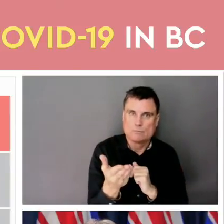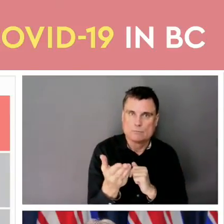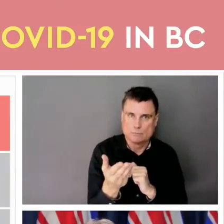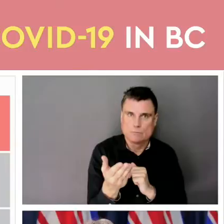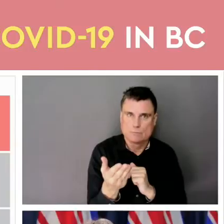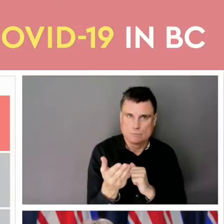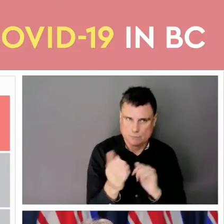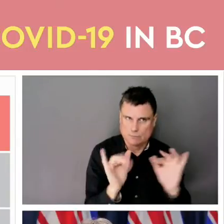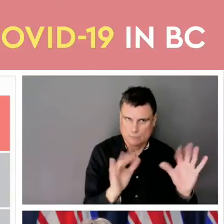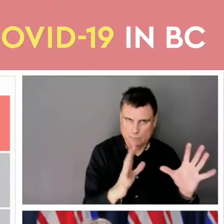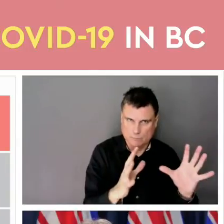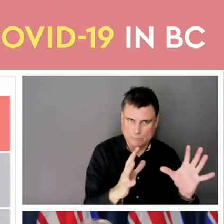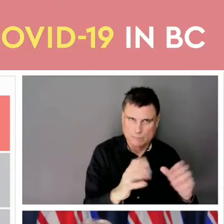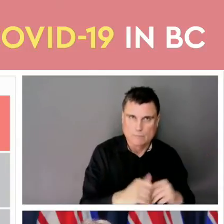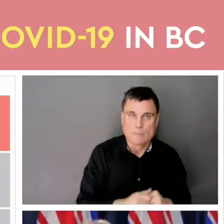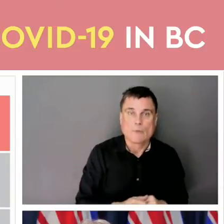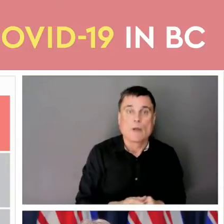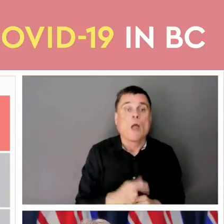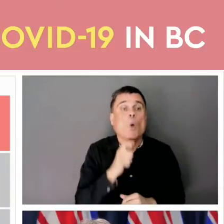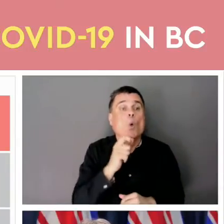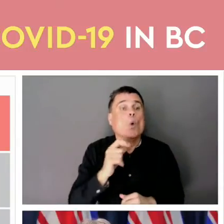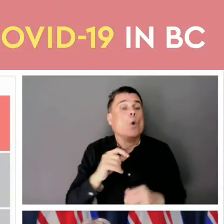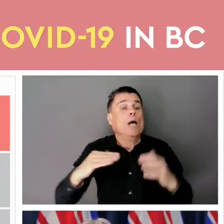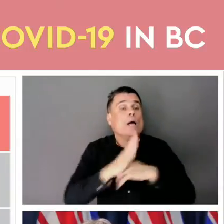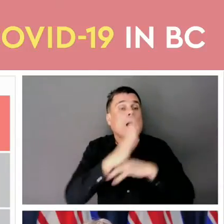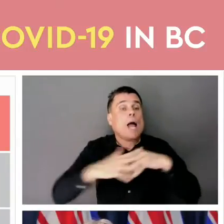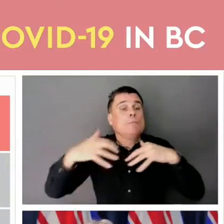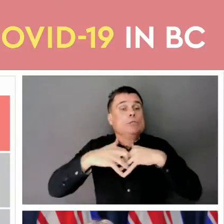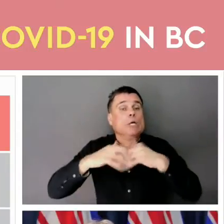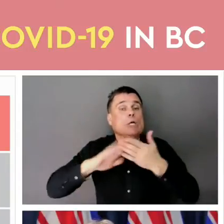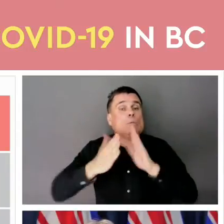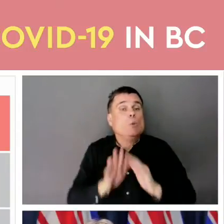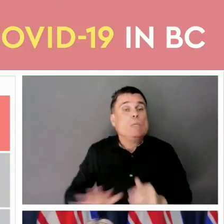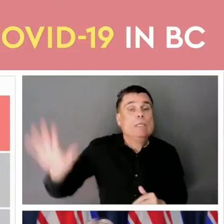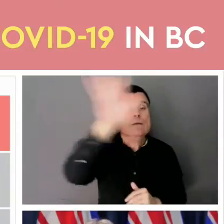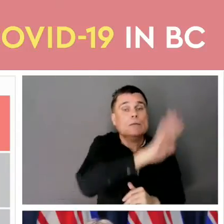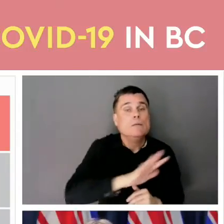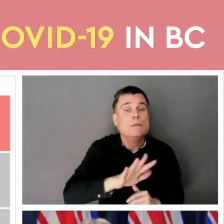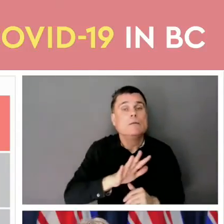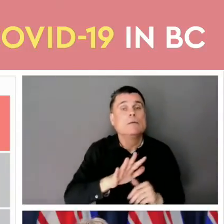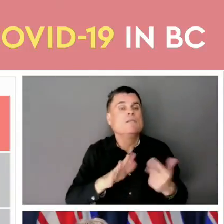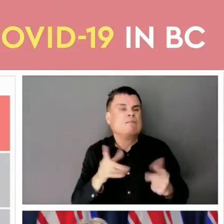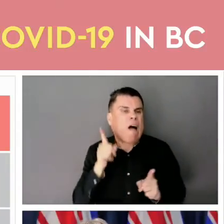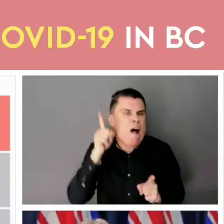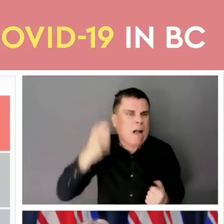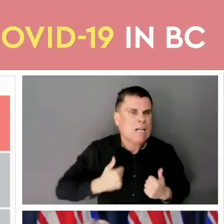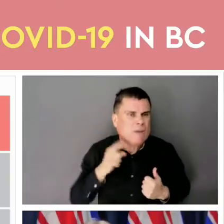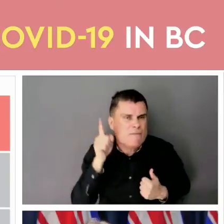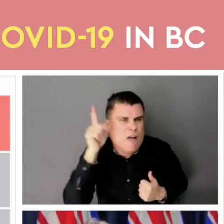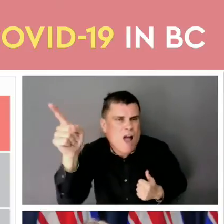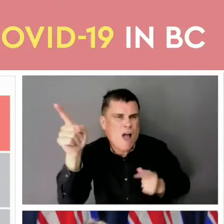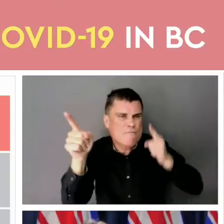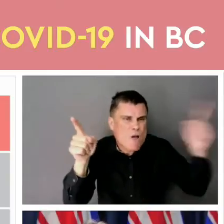remote and isolated Indigenous communities. Because as you've heard from Dr. Henry, our First Nations have